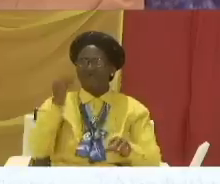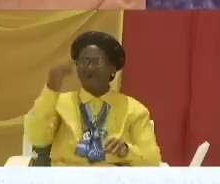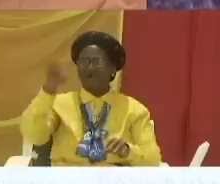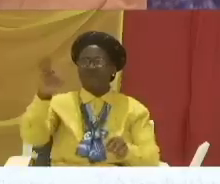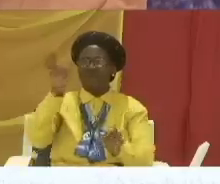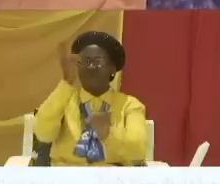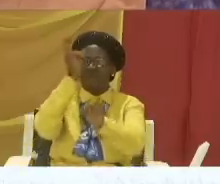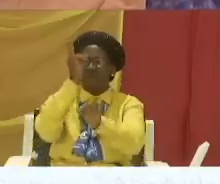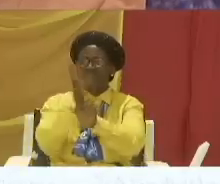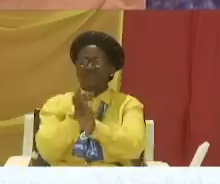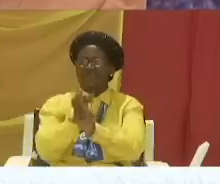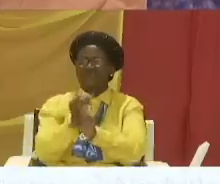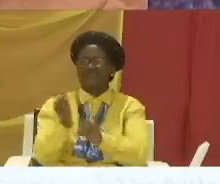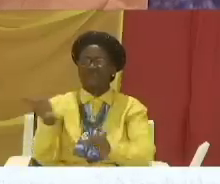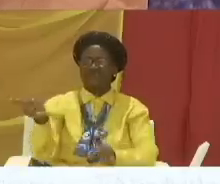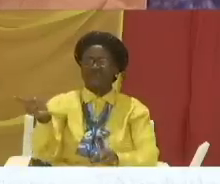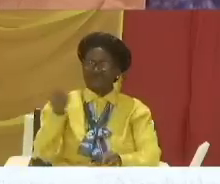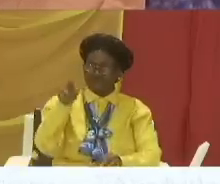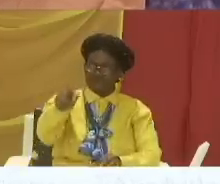you are carrying something